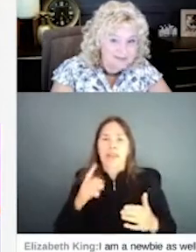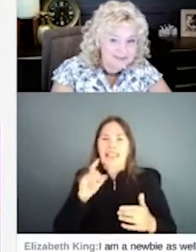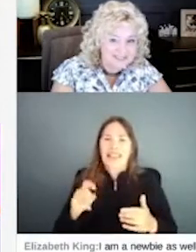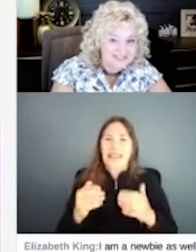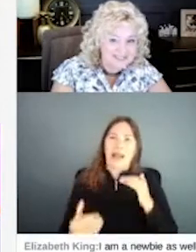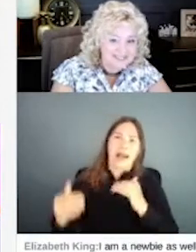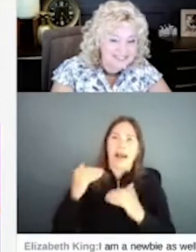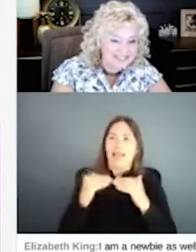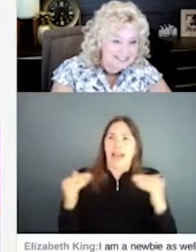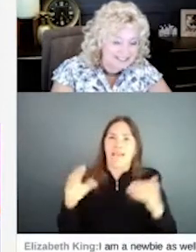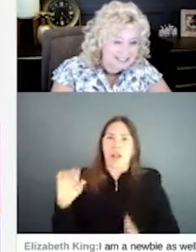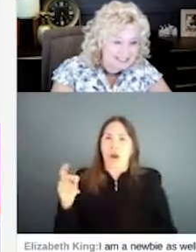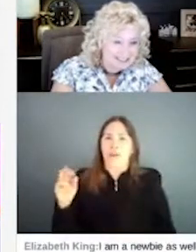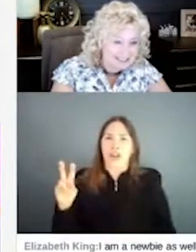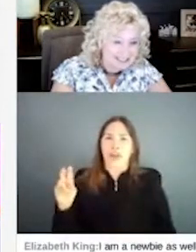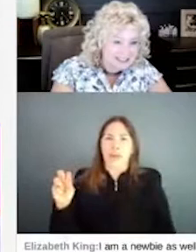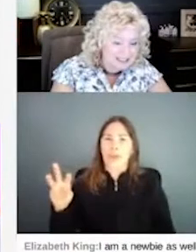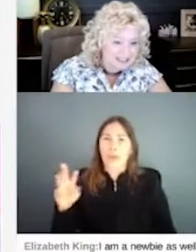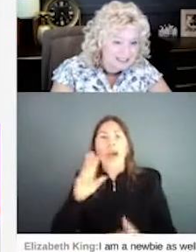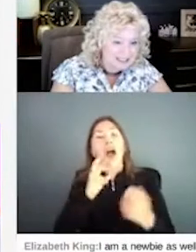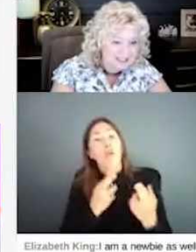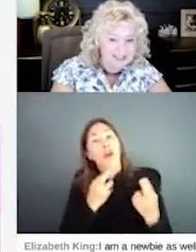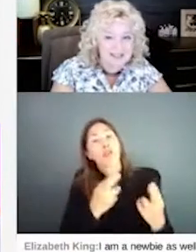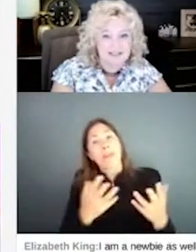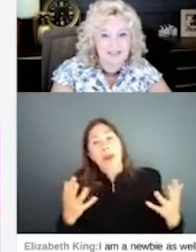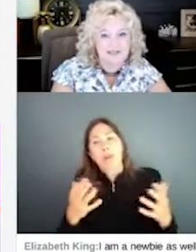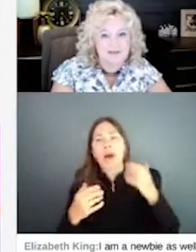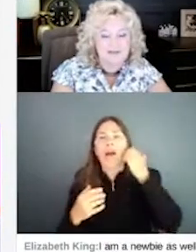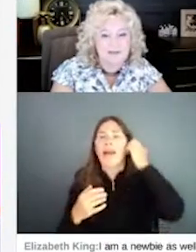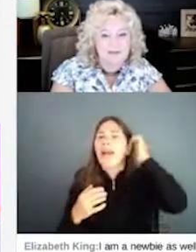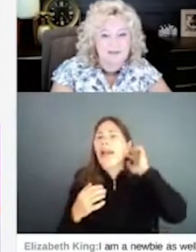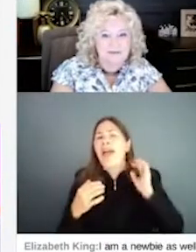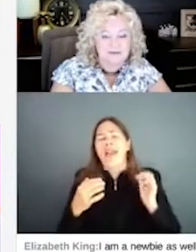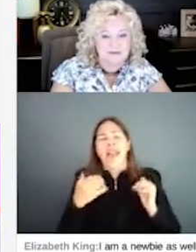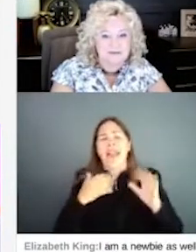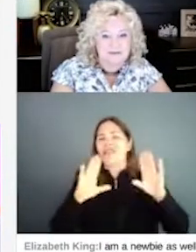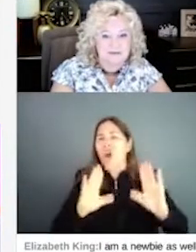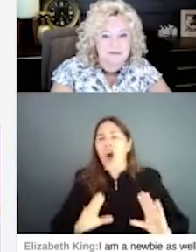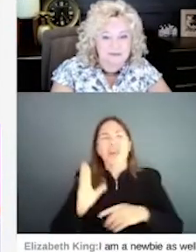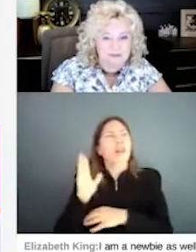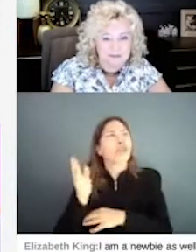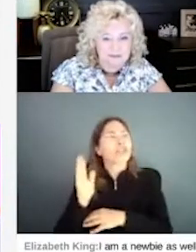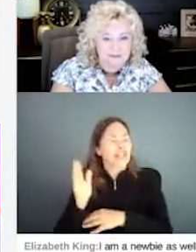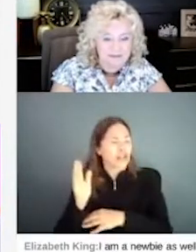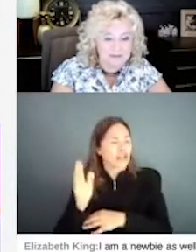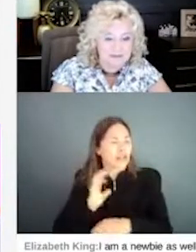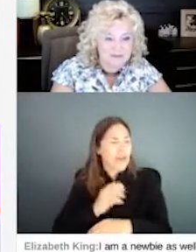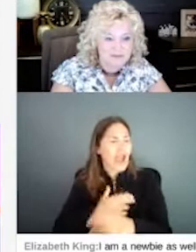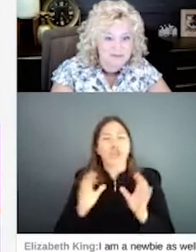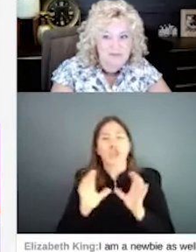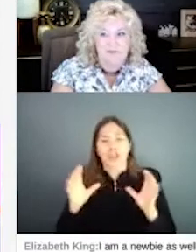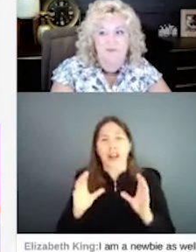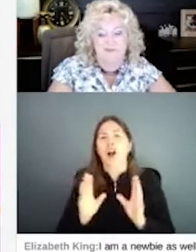overview. One thing that I would like to recommend there was an awesome presentation at our certified conference